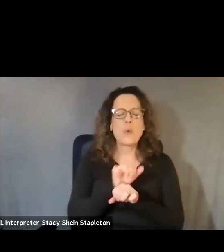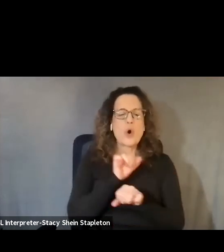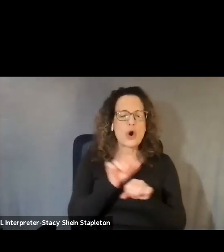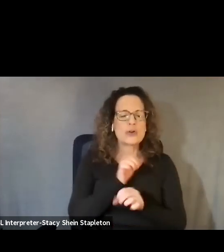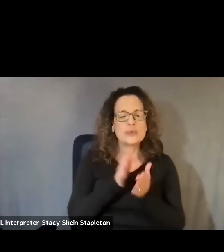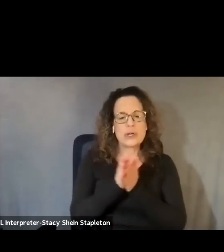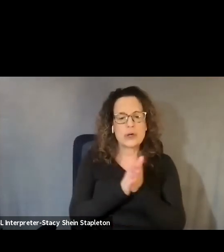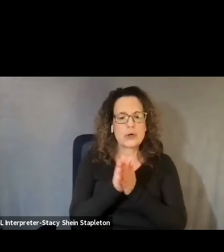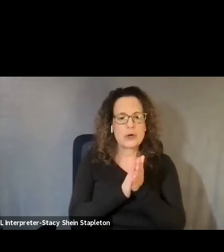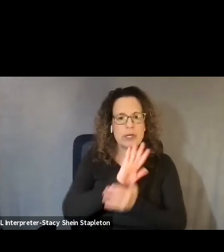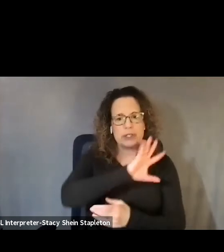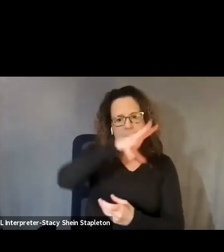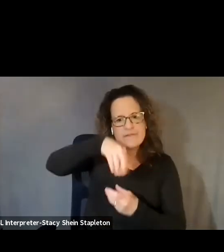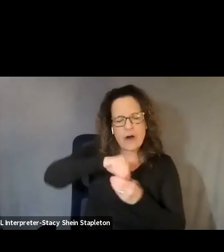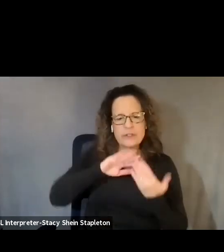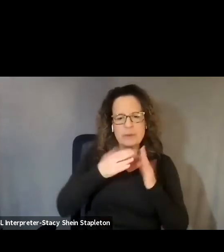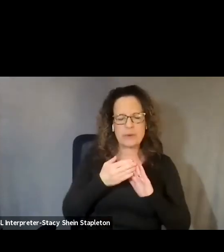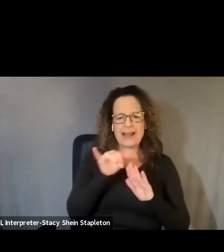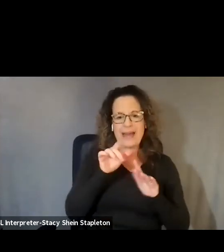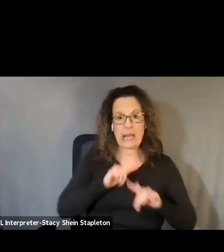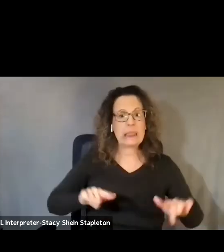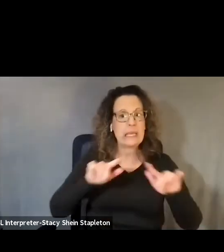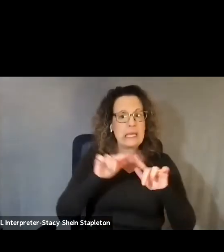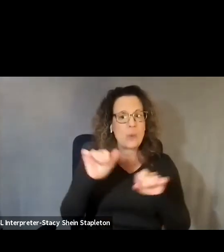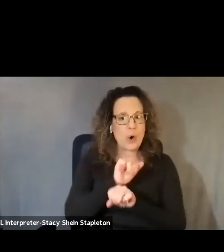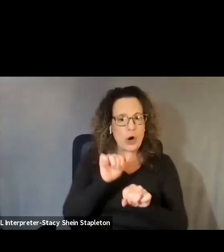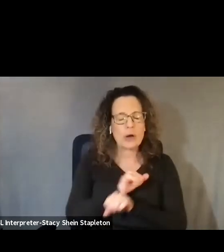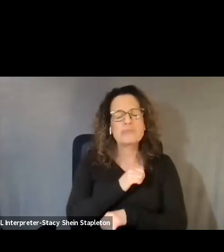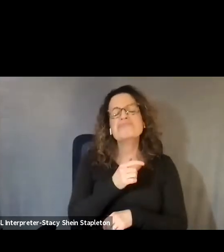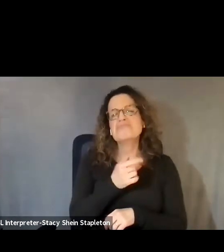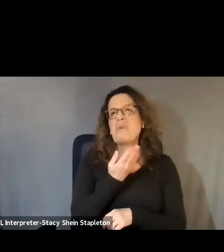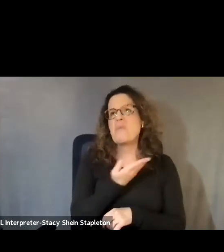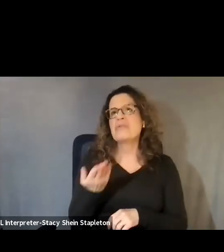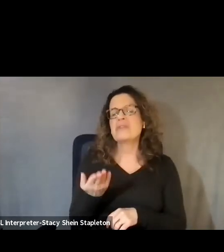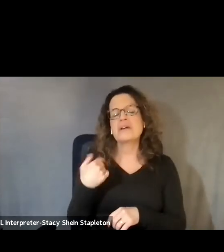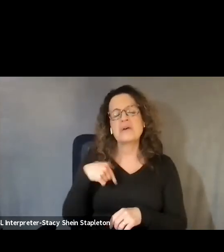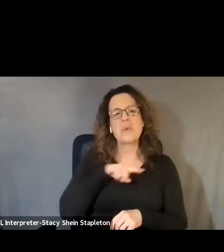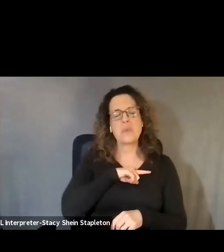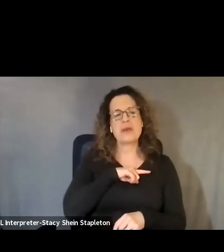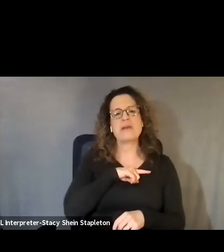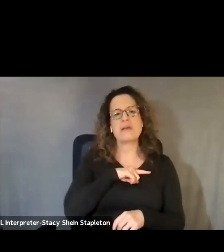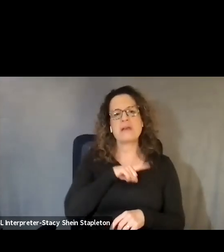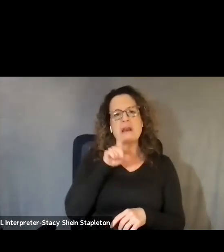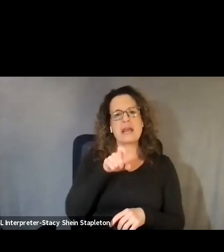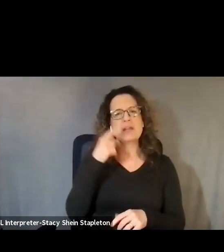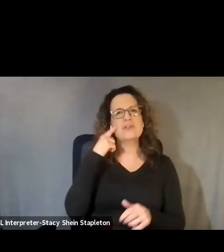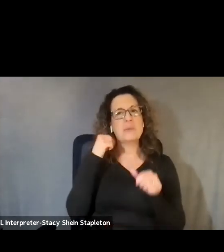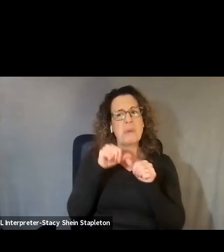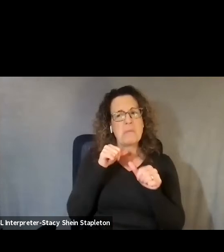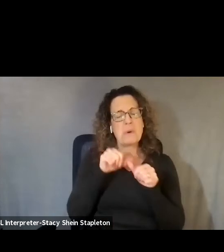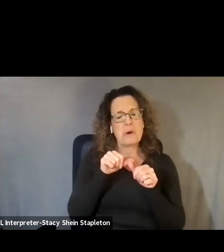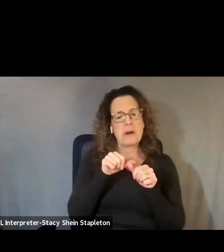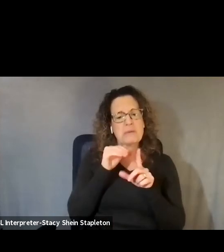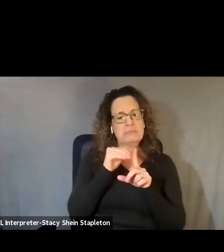encourage civic engagement, like the League does, one of the things that we need to keep doing